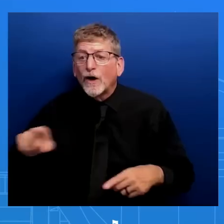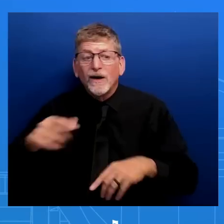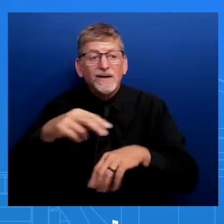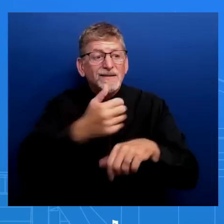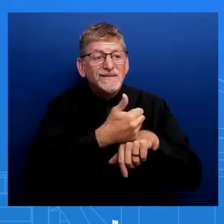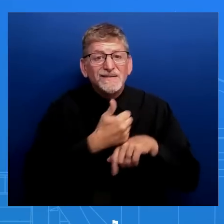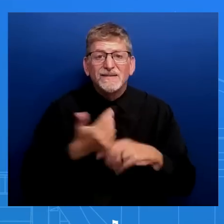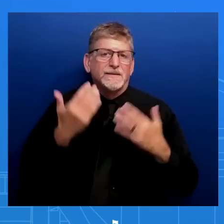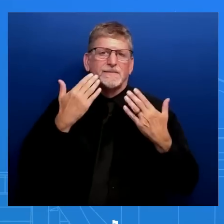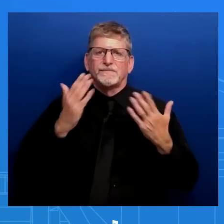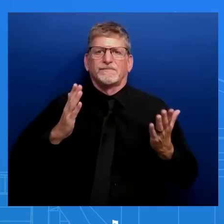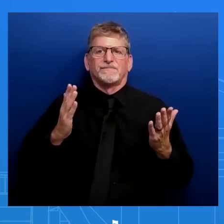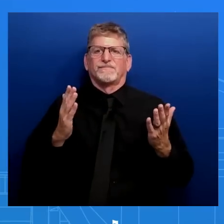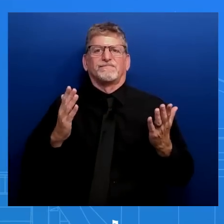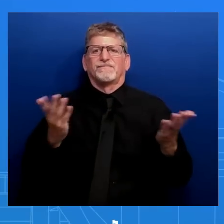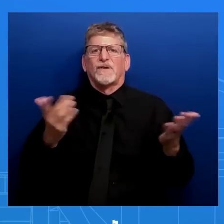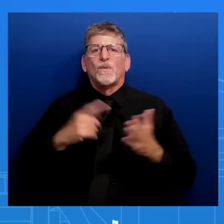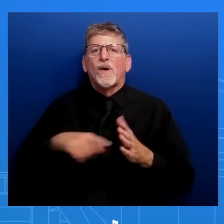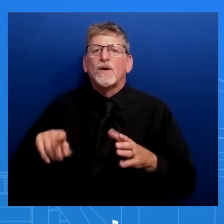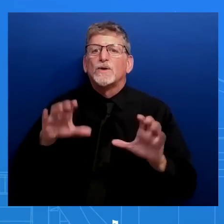terms of the future.